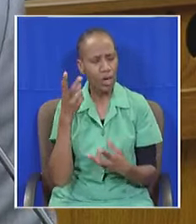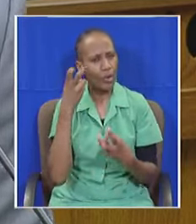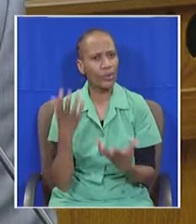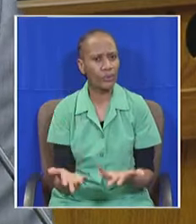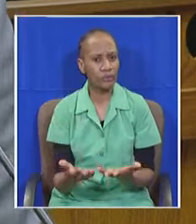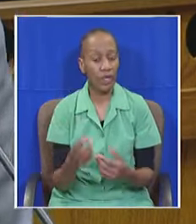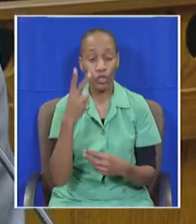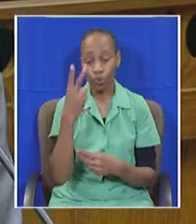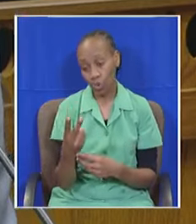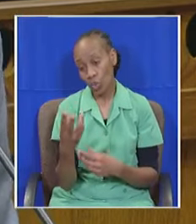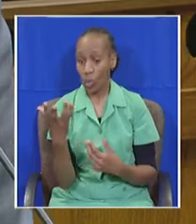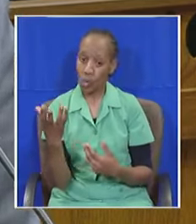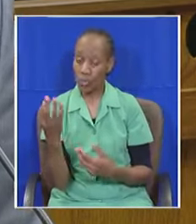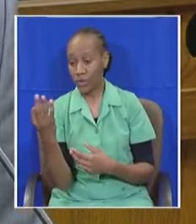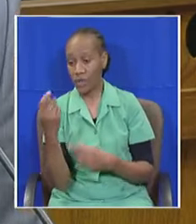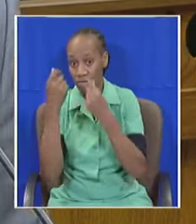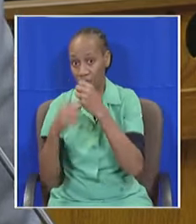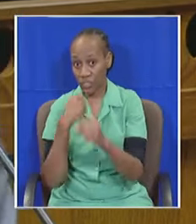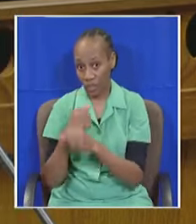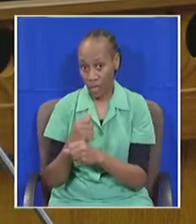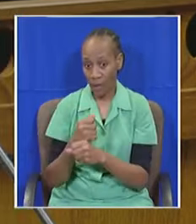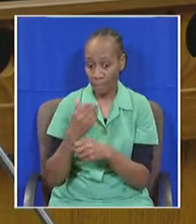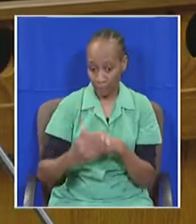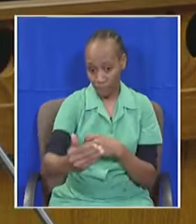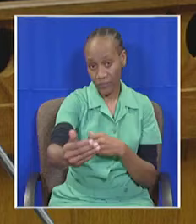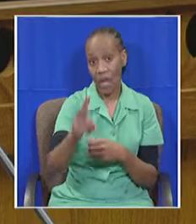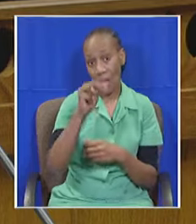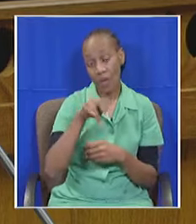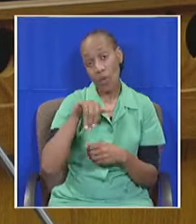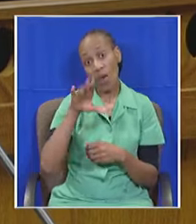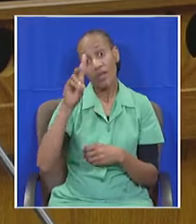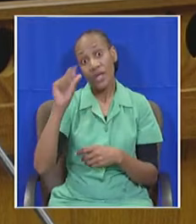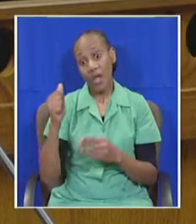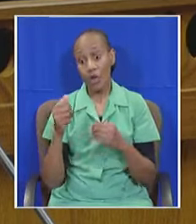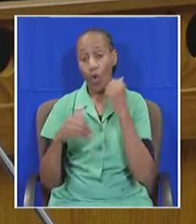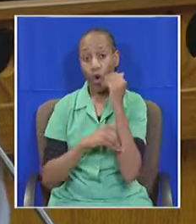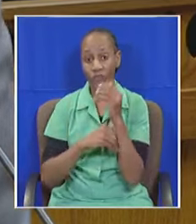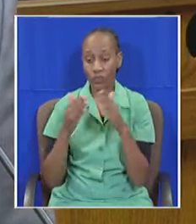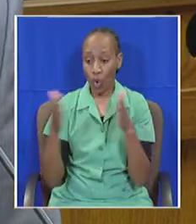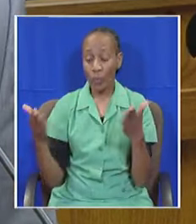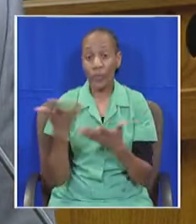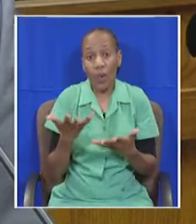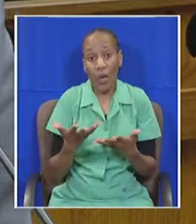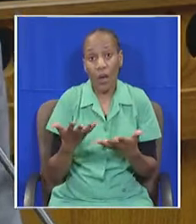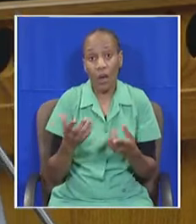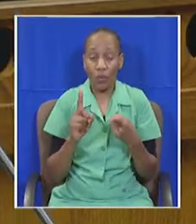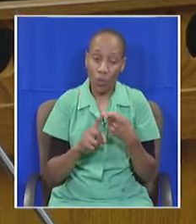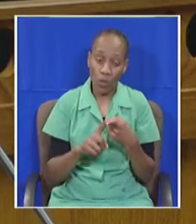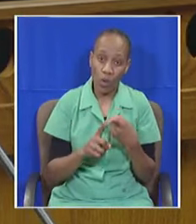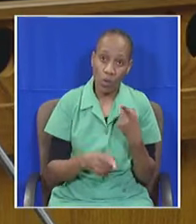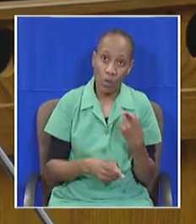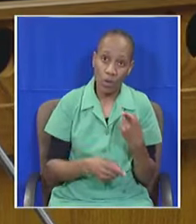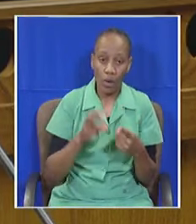next two financial year, the NYDA will be opening 2 new branches, one of those being